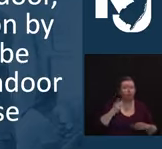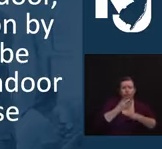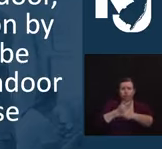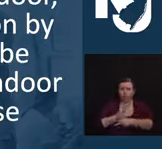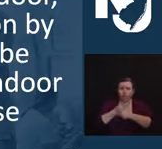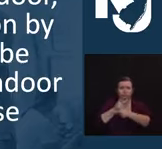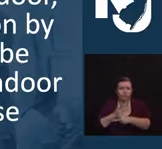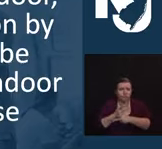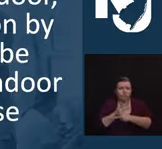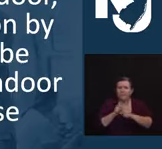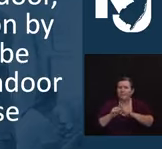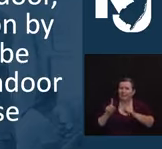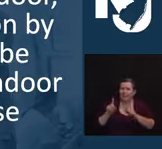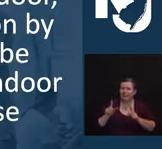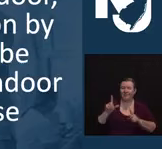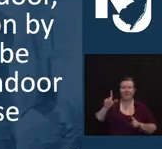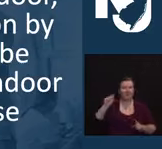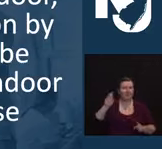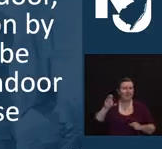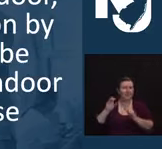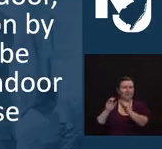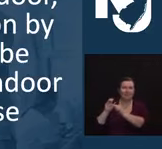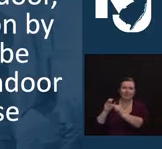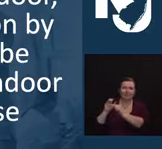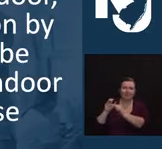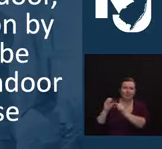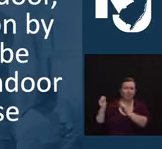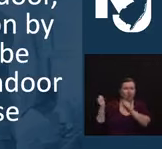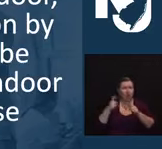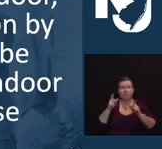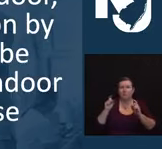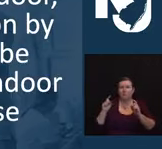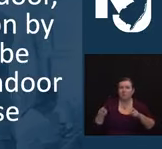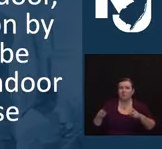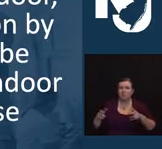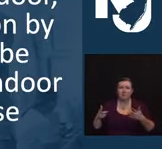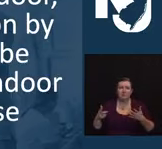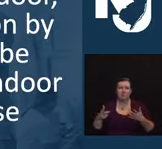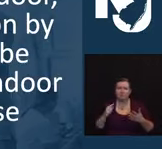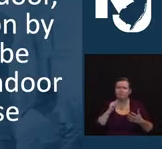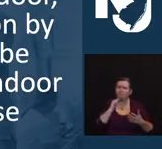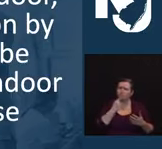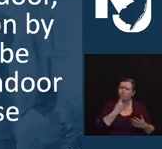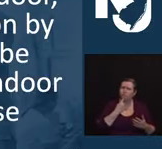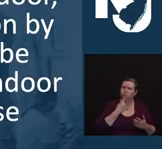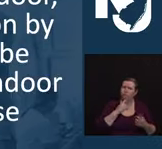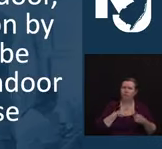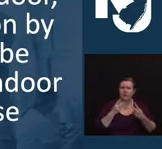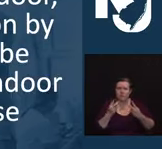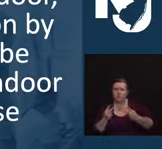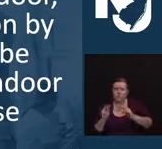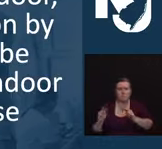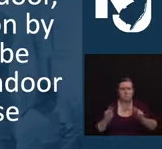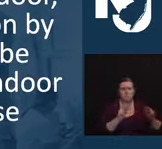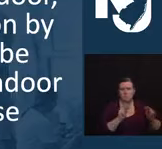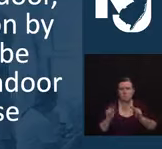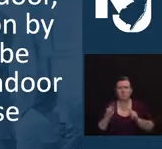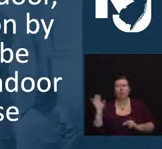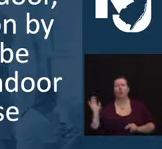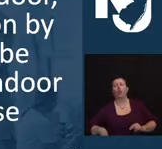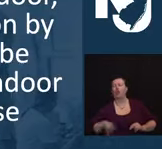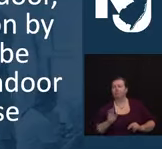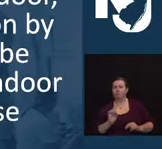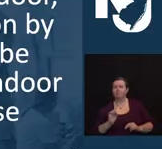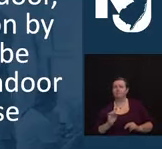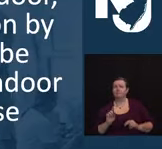must take visitation allowances as seriously as they are taking virus control. No one should be prevented from visiting a